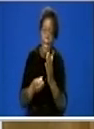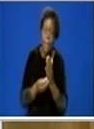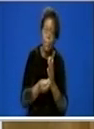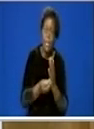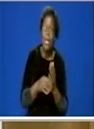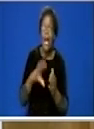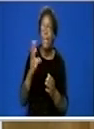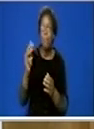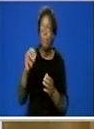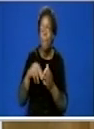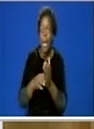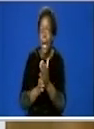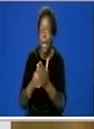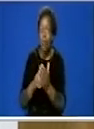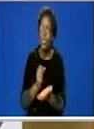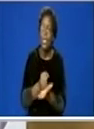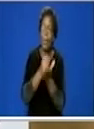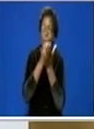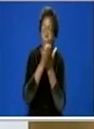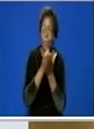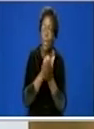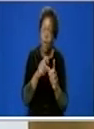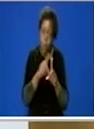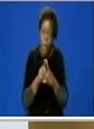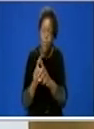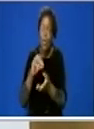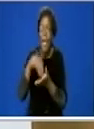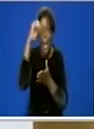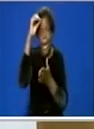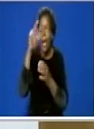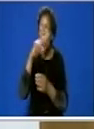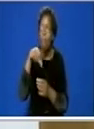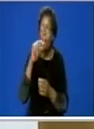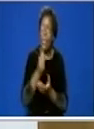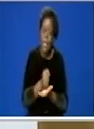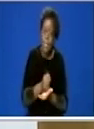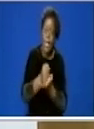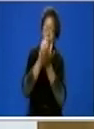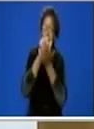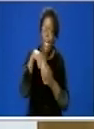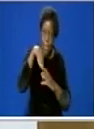as mechanical support. We also learned about support in herbaceous